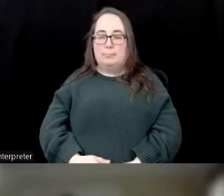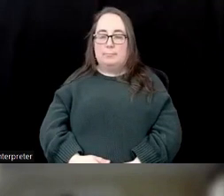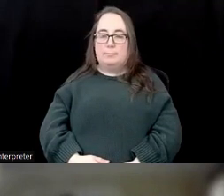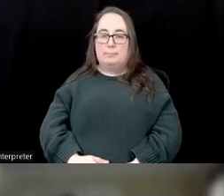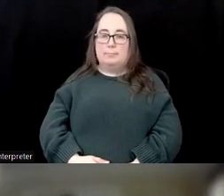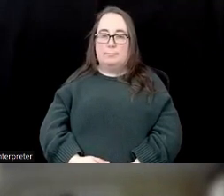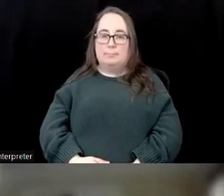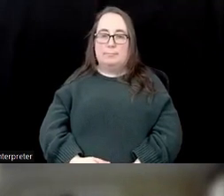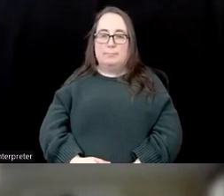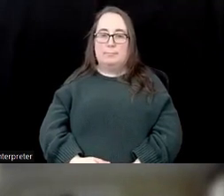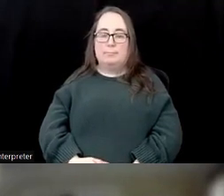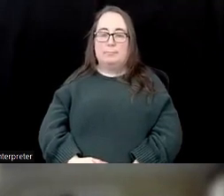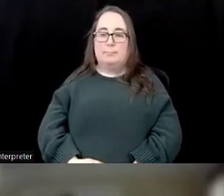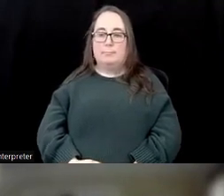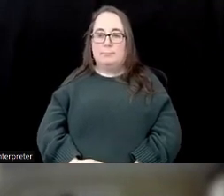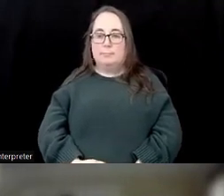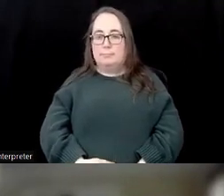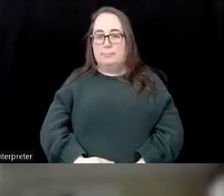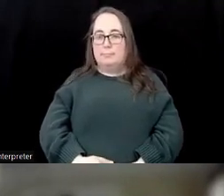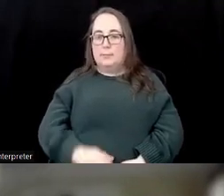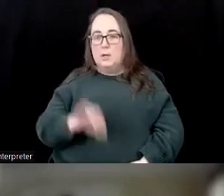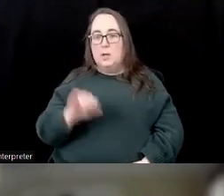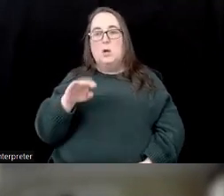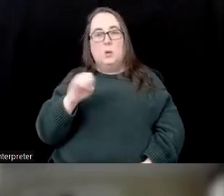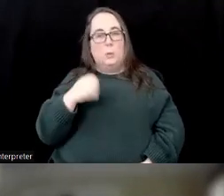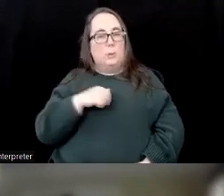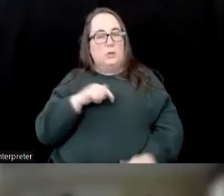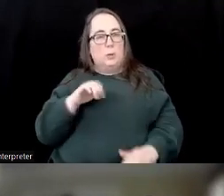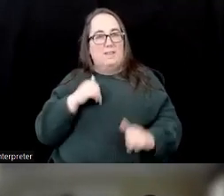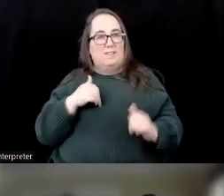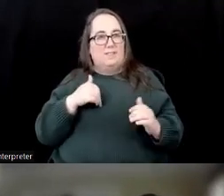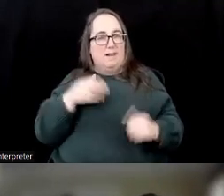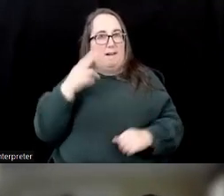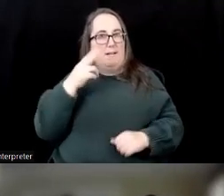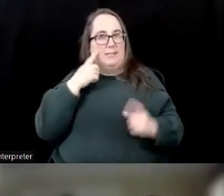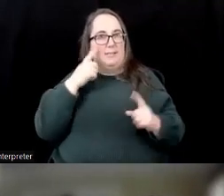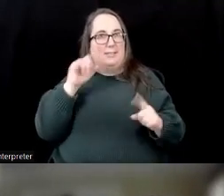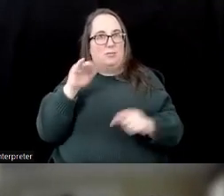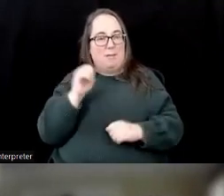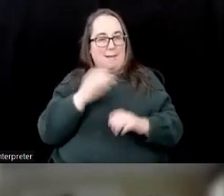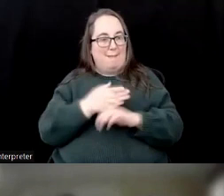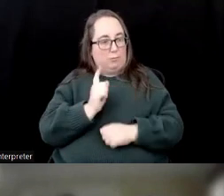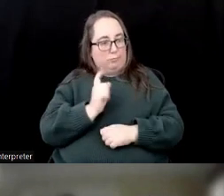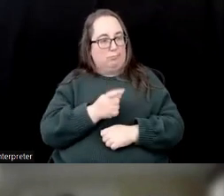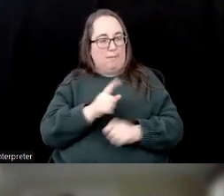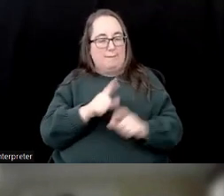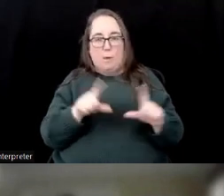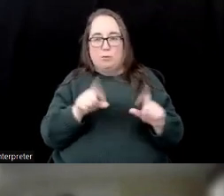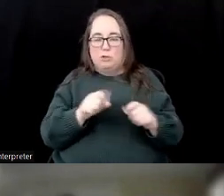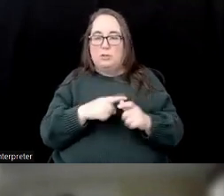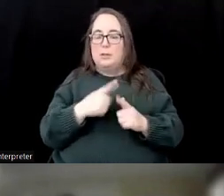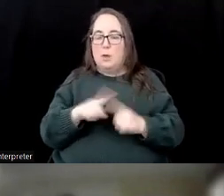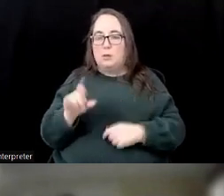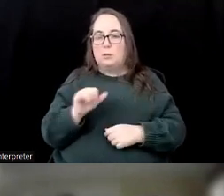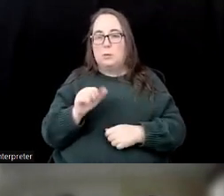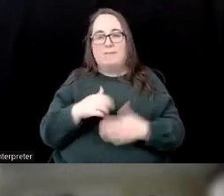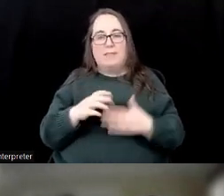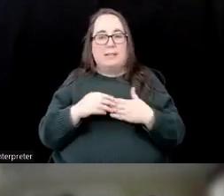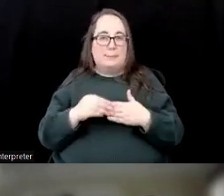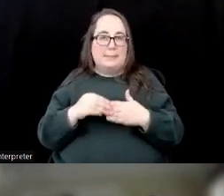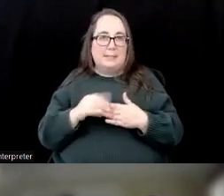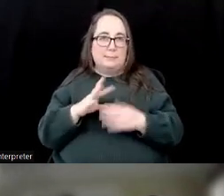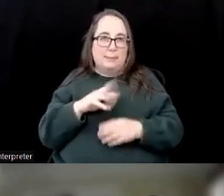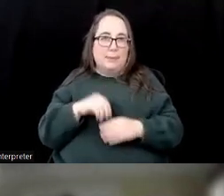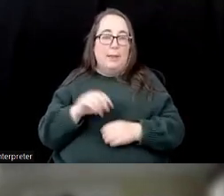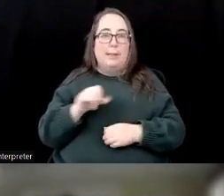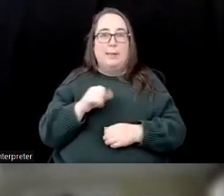Yes, we do have a really high success rate of once a voucher is issued. We also have flexibilities built in, like